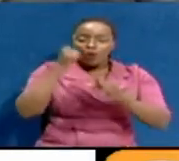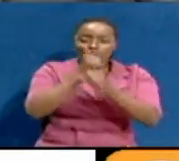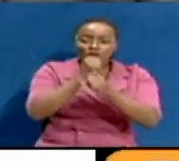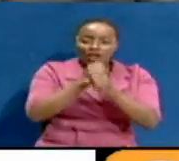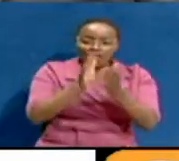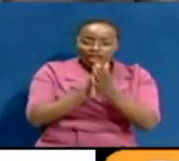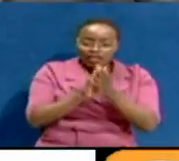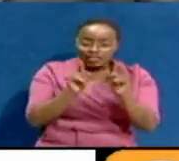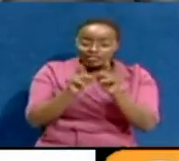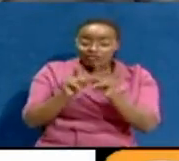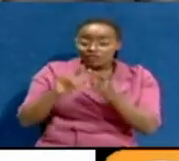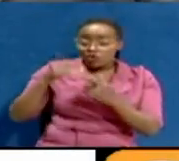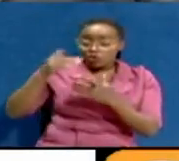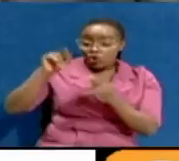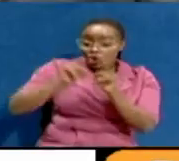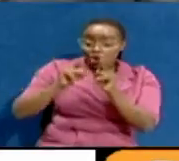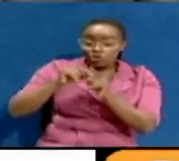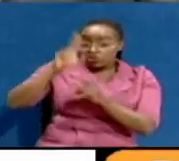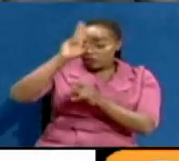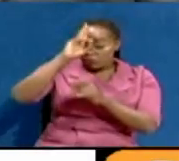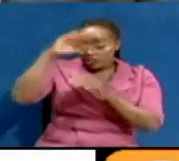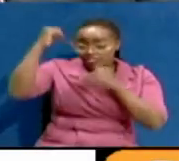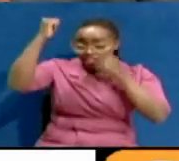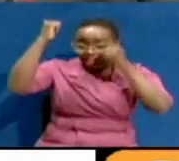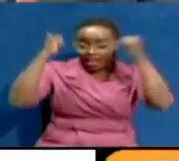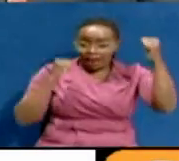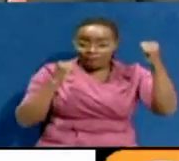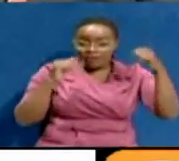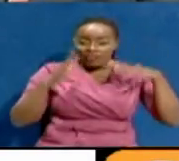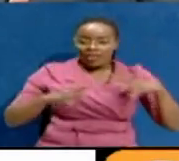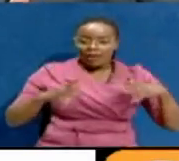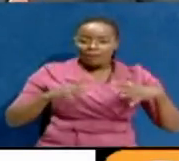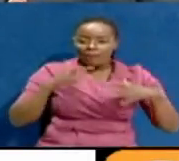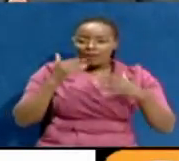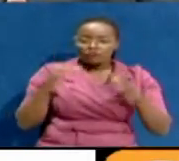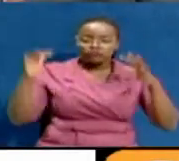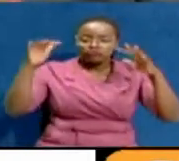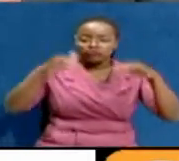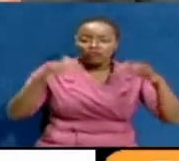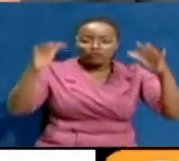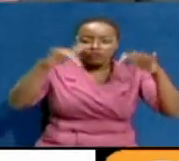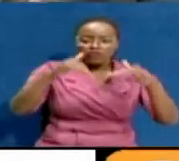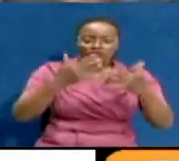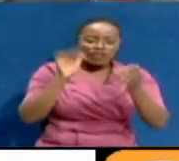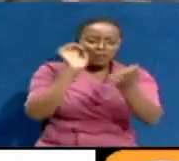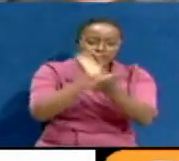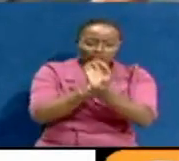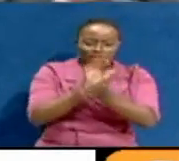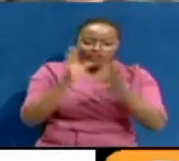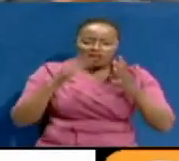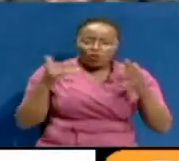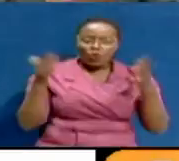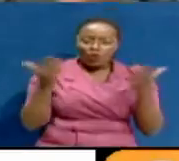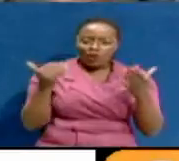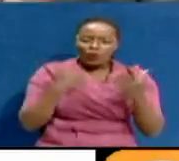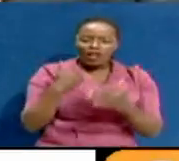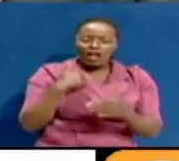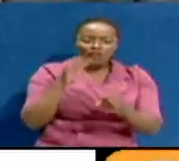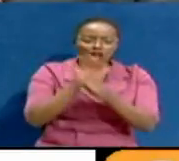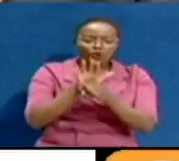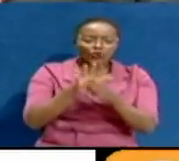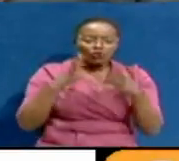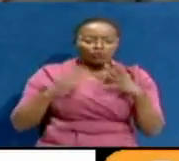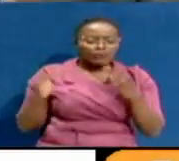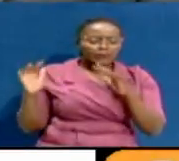and to our uniformed forces as well, and also people who are in what we call congregate settings, that is the prisons, where there's going to be